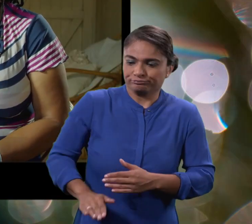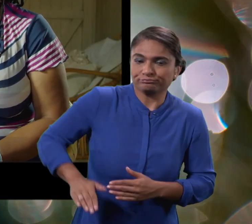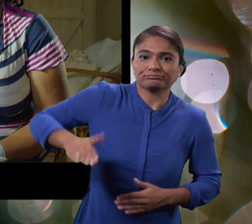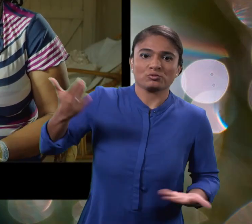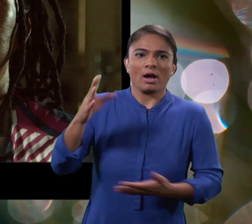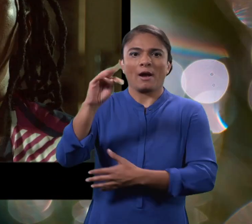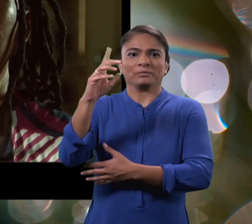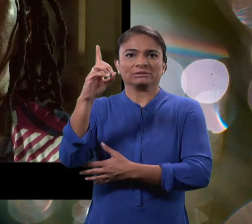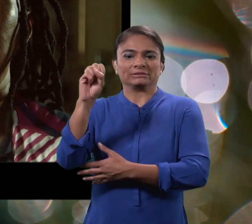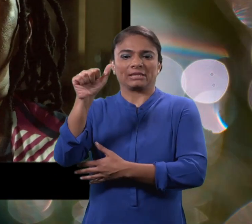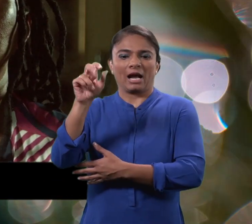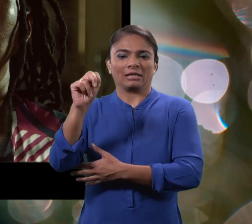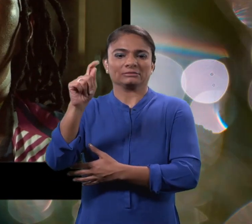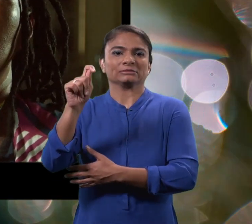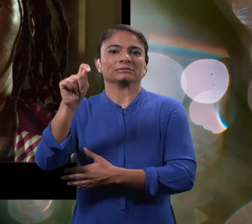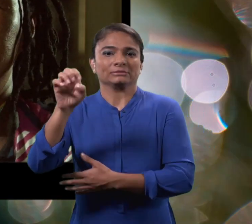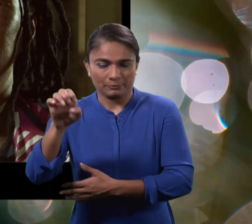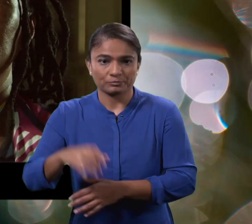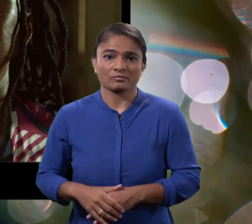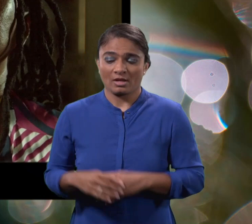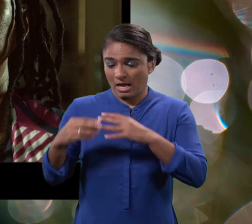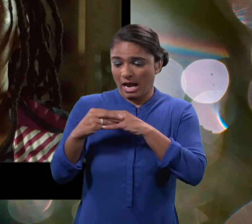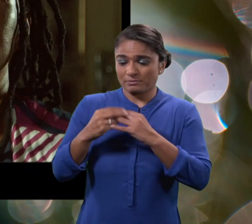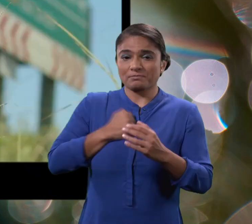eMdantsane, ndingumama ndasololwa ngumyeni.